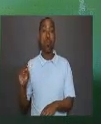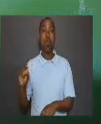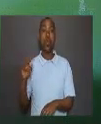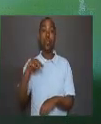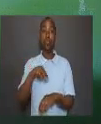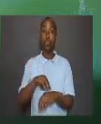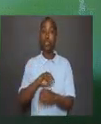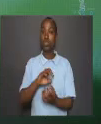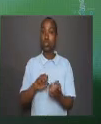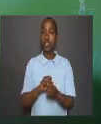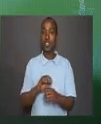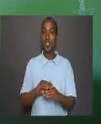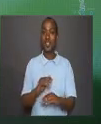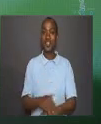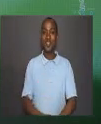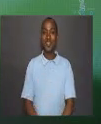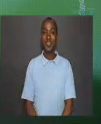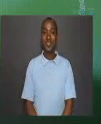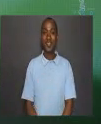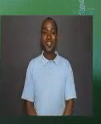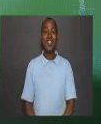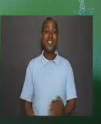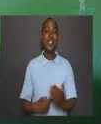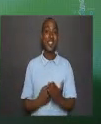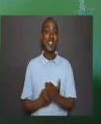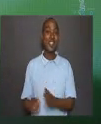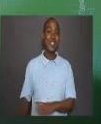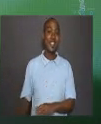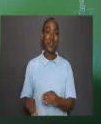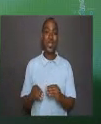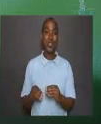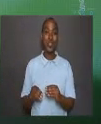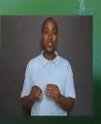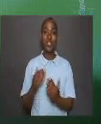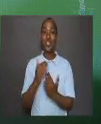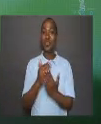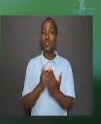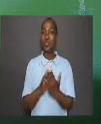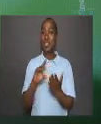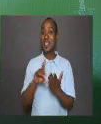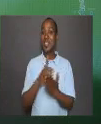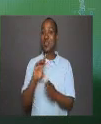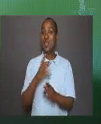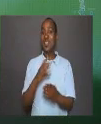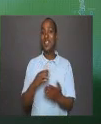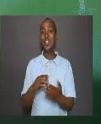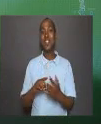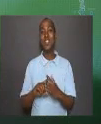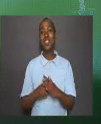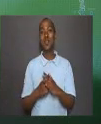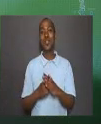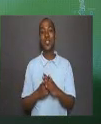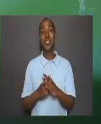Students, let us begin the lesson with a review activity.